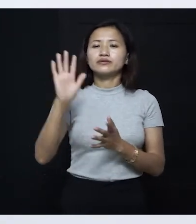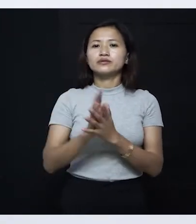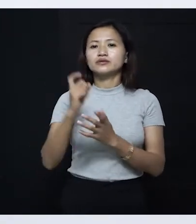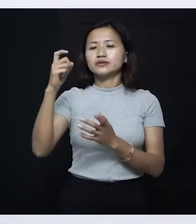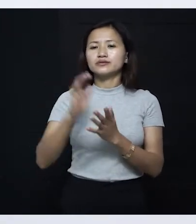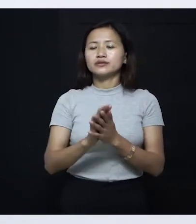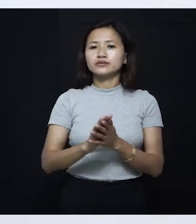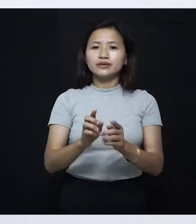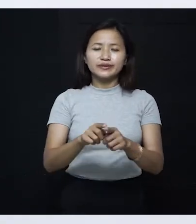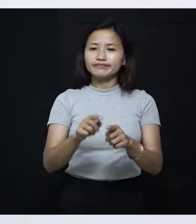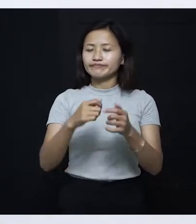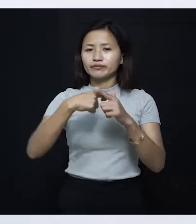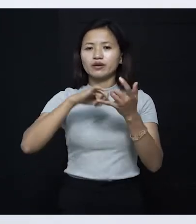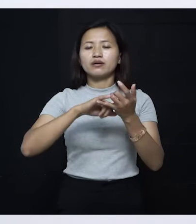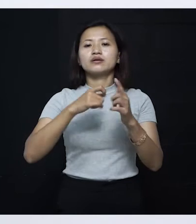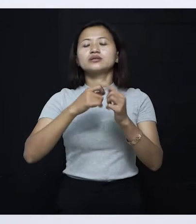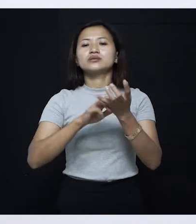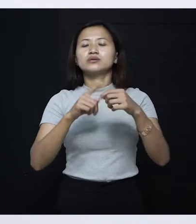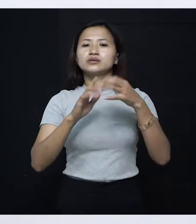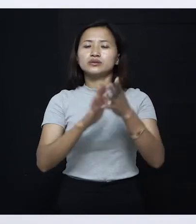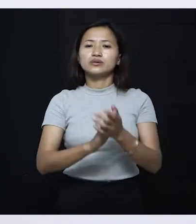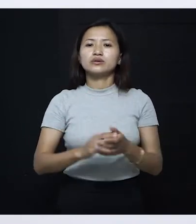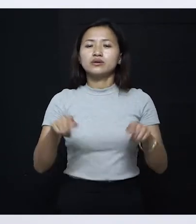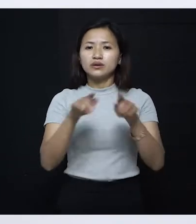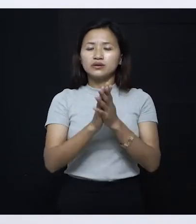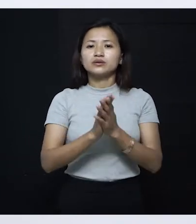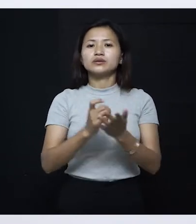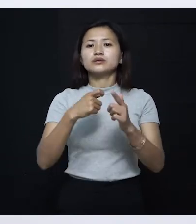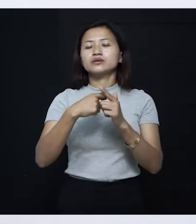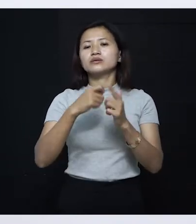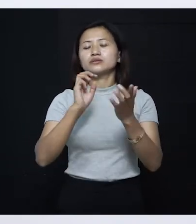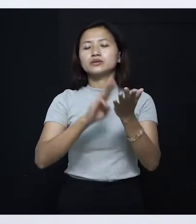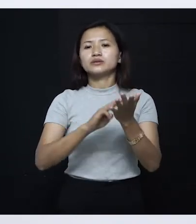16,579 square kilometer. The size of Nagaland is